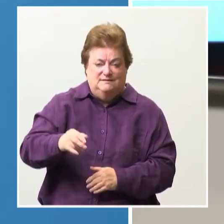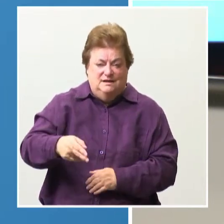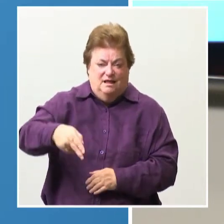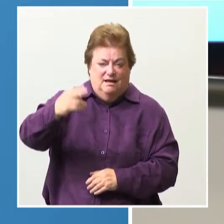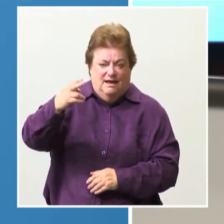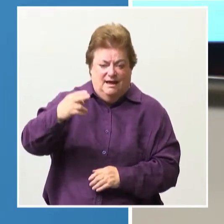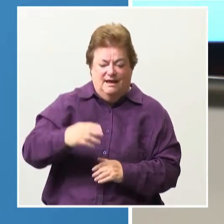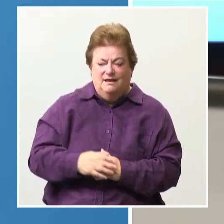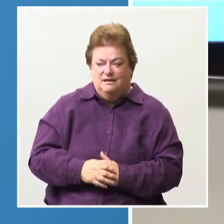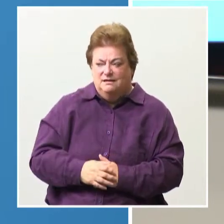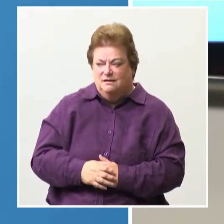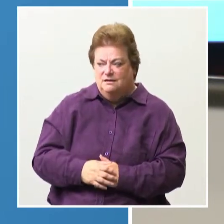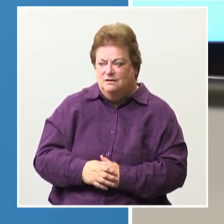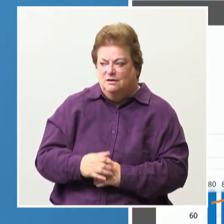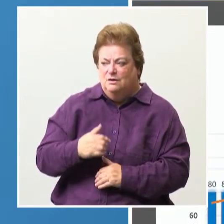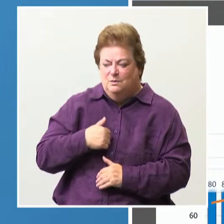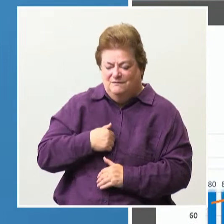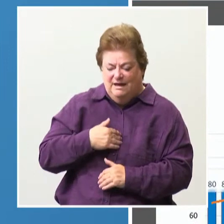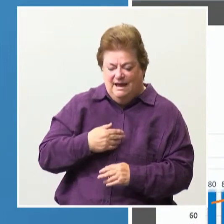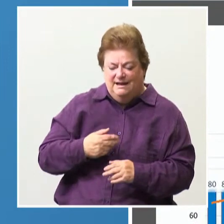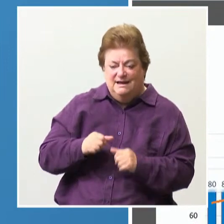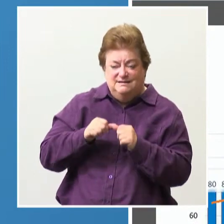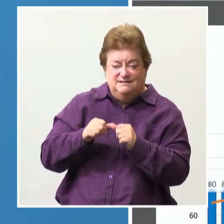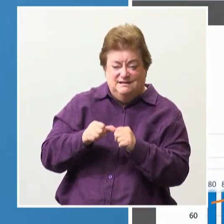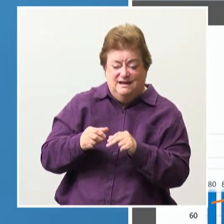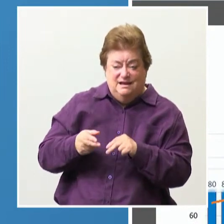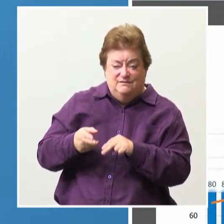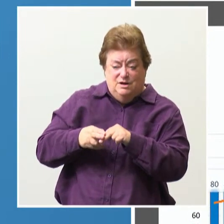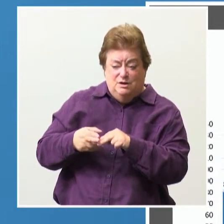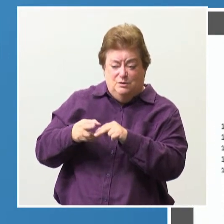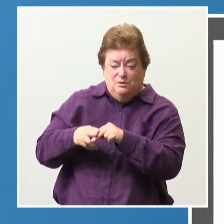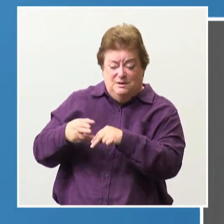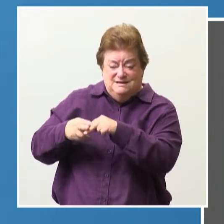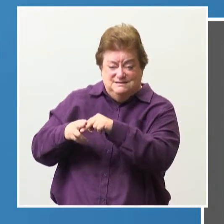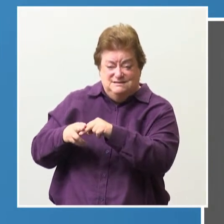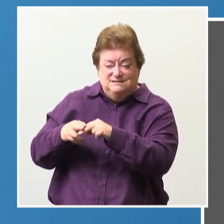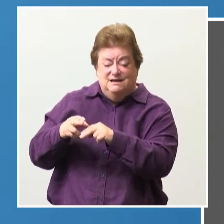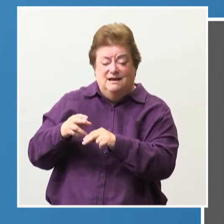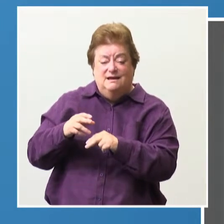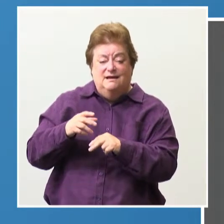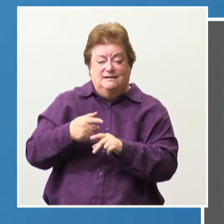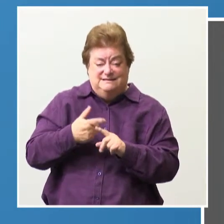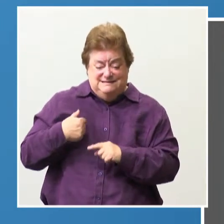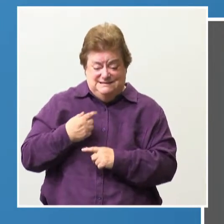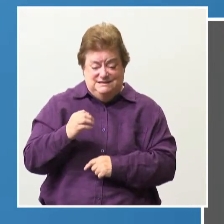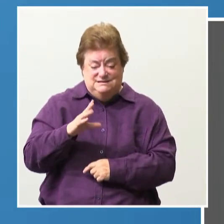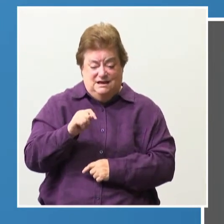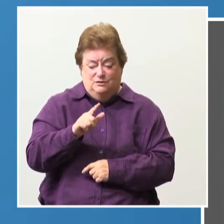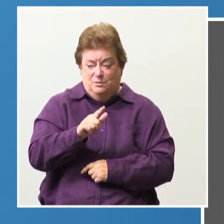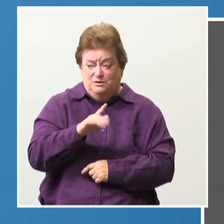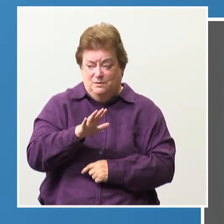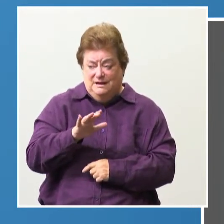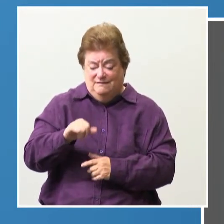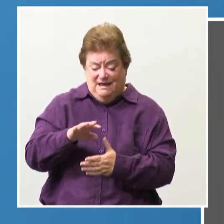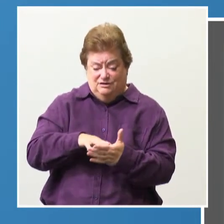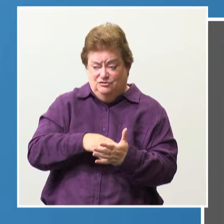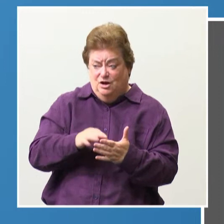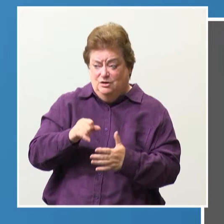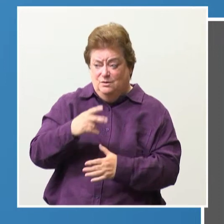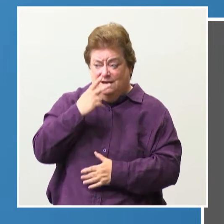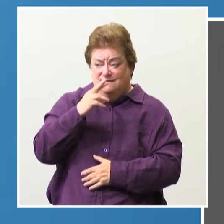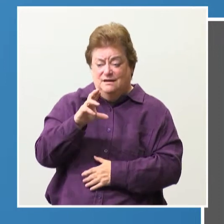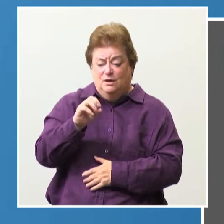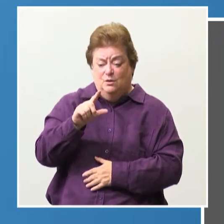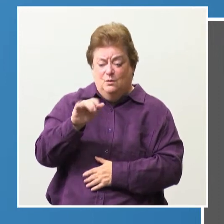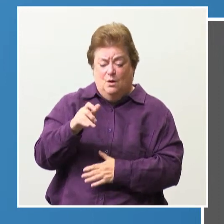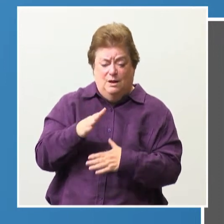We have experienced a steady increase in cases since October 25th. On the chart, you can see the 7-day rolling